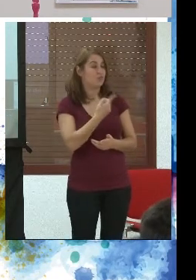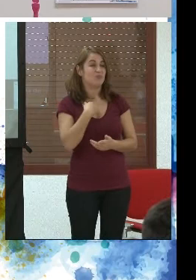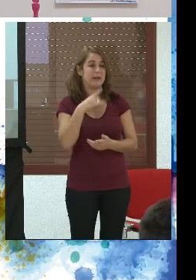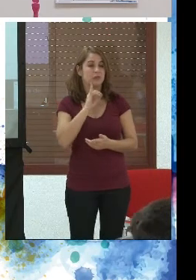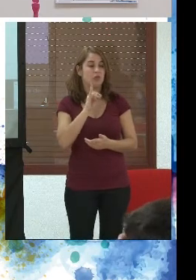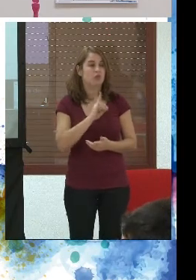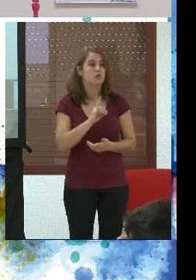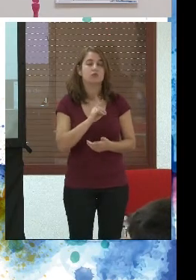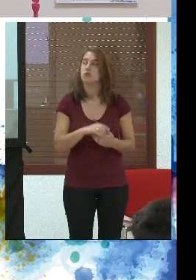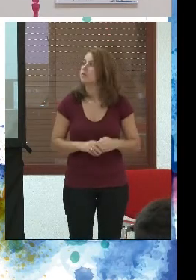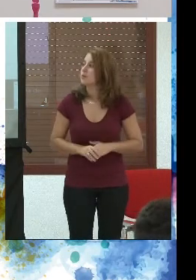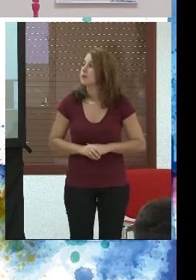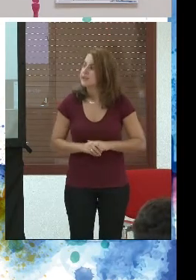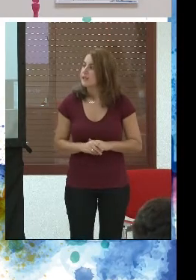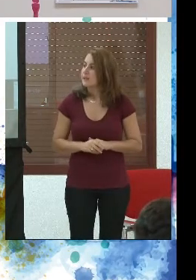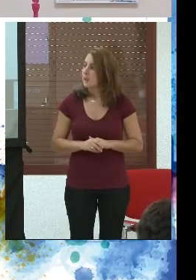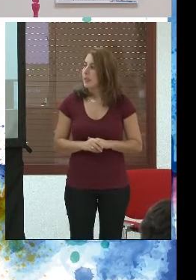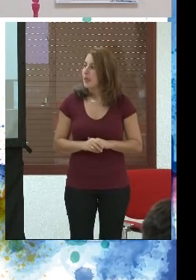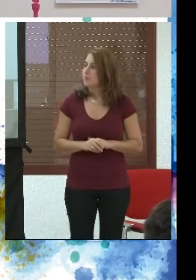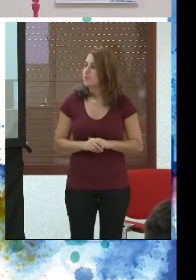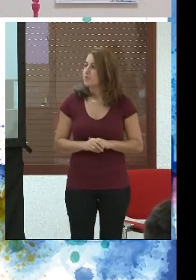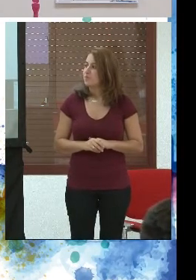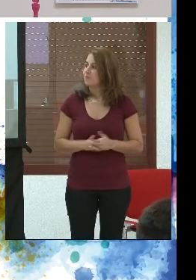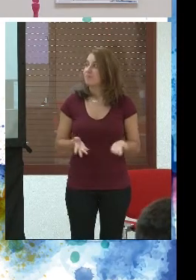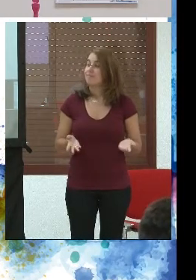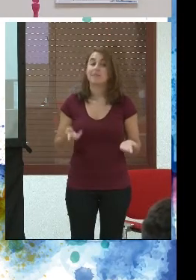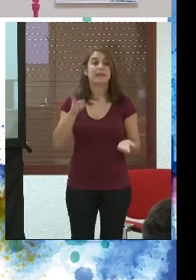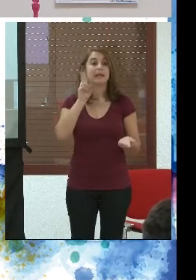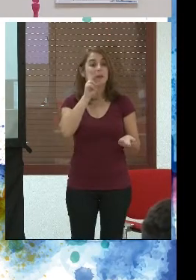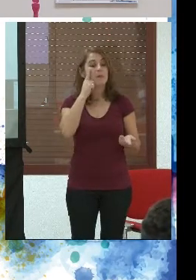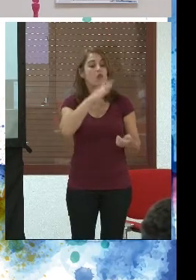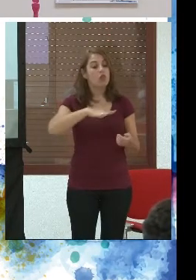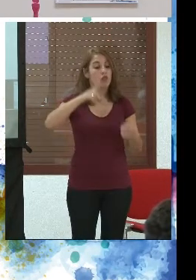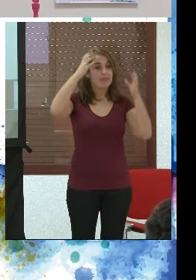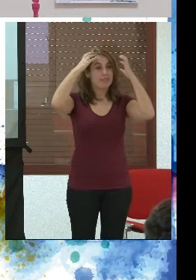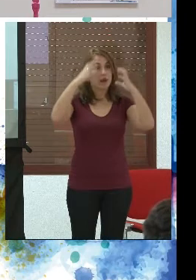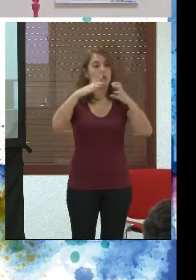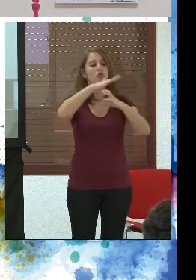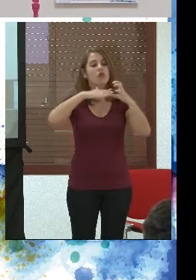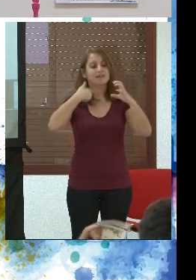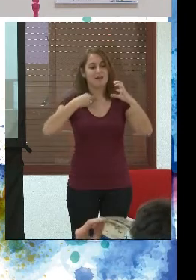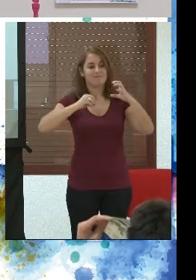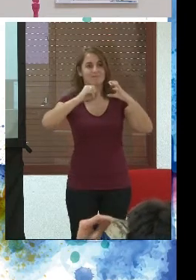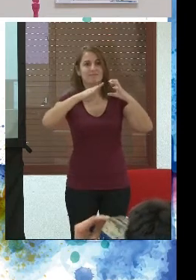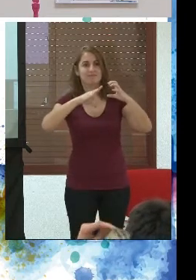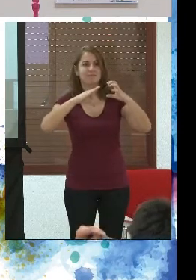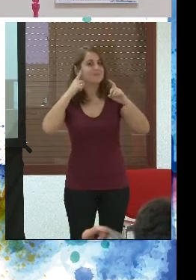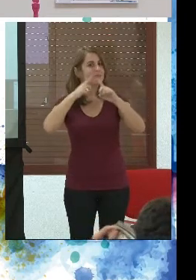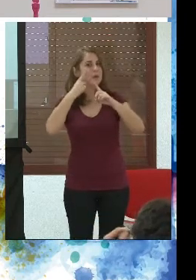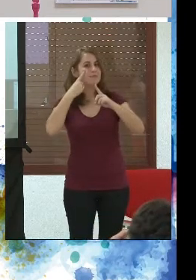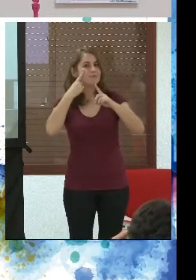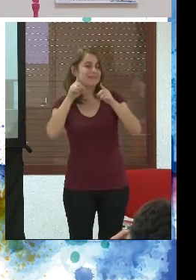before, the UTA array electrodes, we see the areas that have been activated in the brain for a